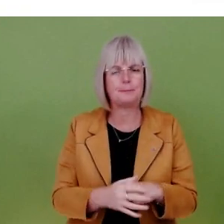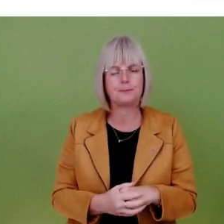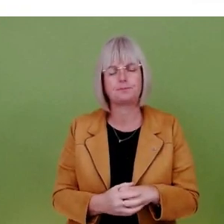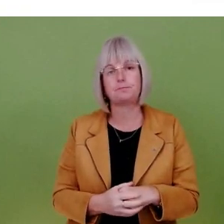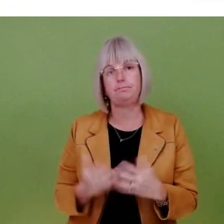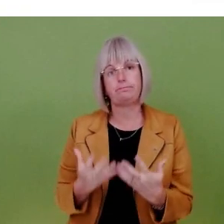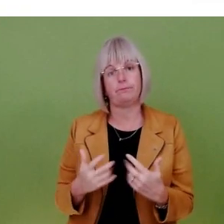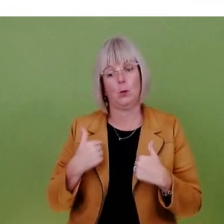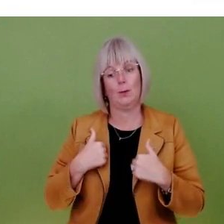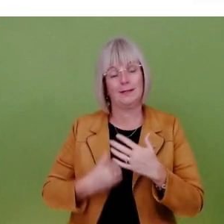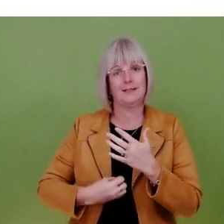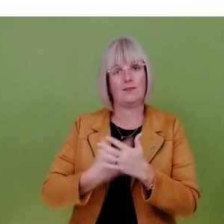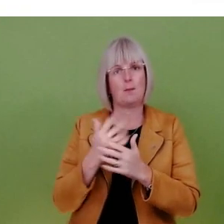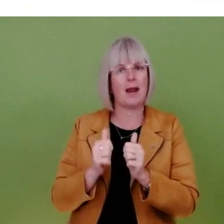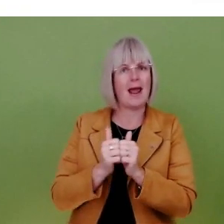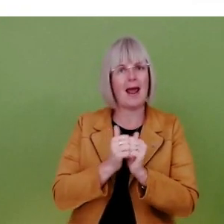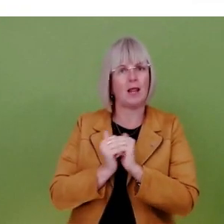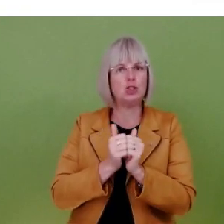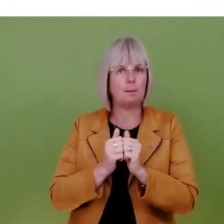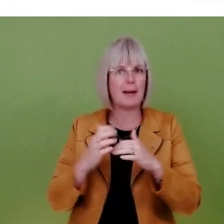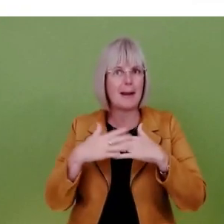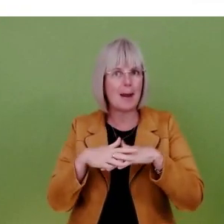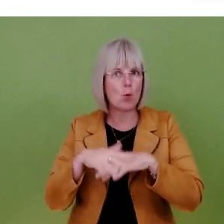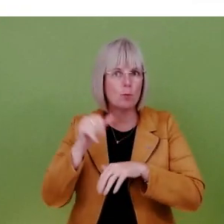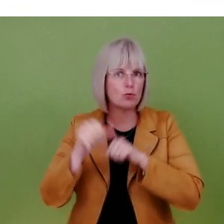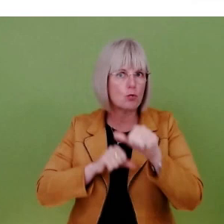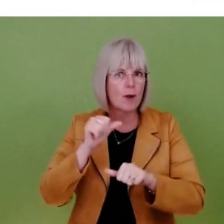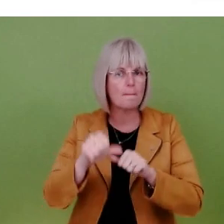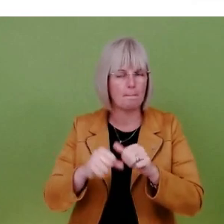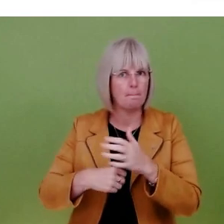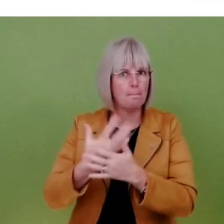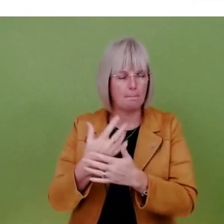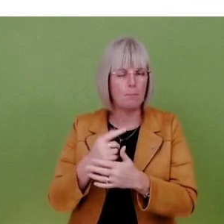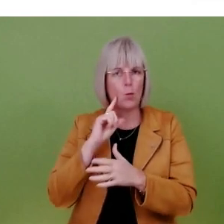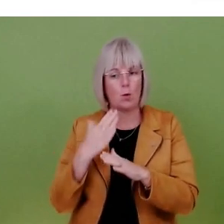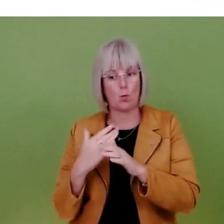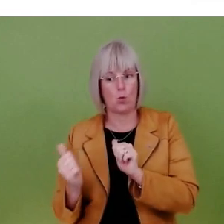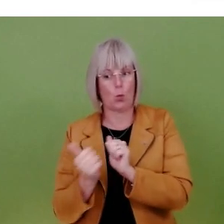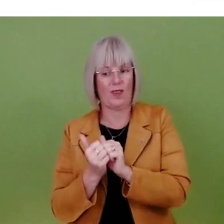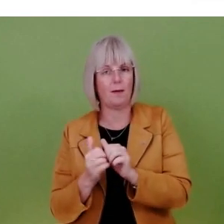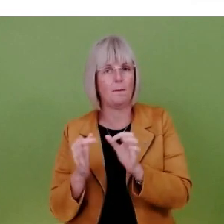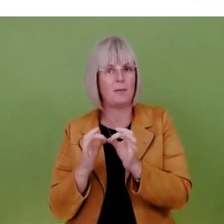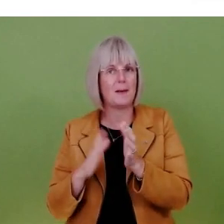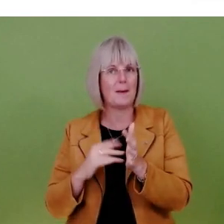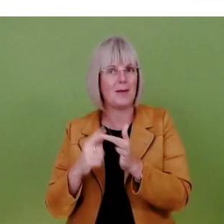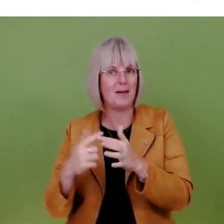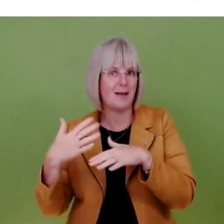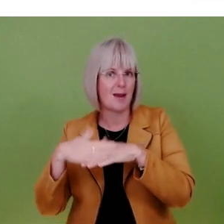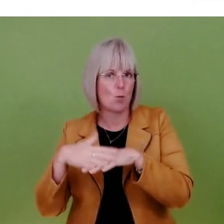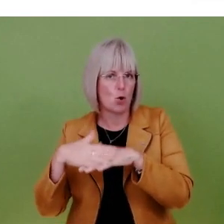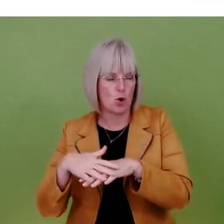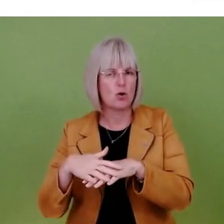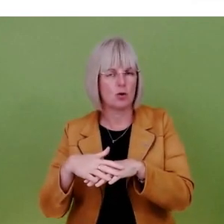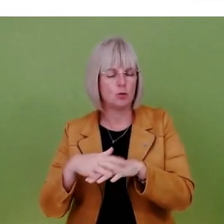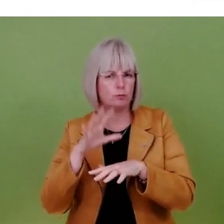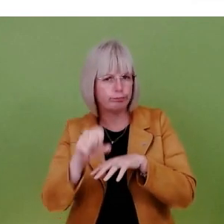allyship network programme to work alongside the BME network to really challenge some of the issues within the trust that I work